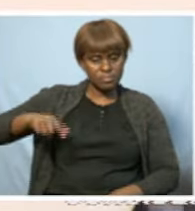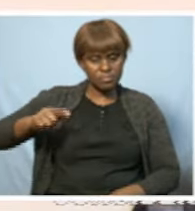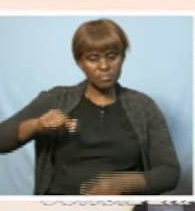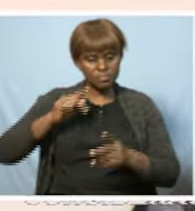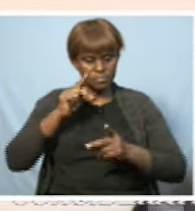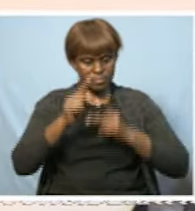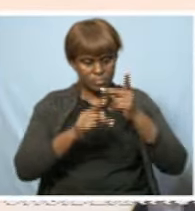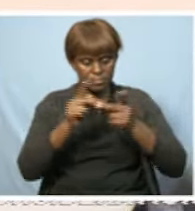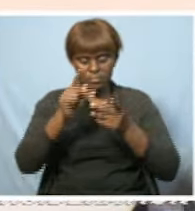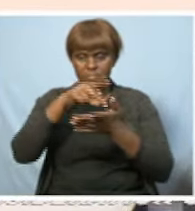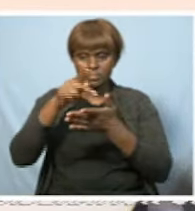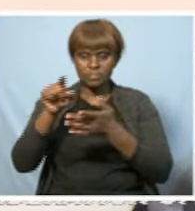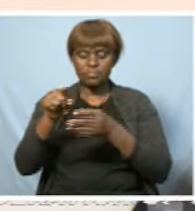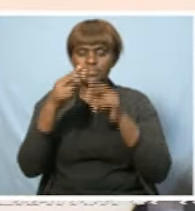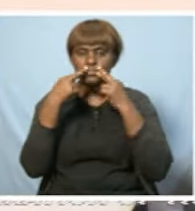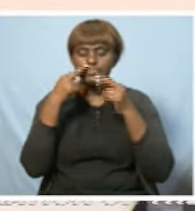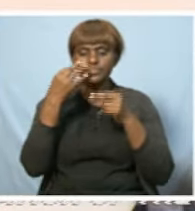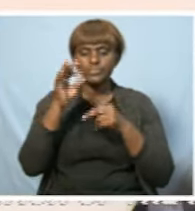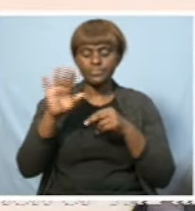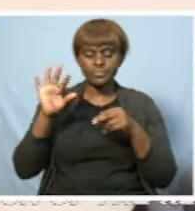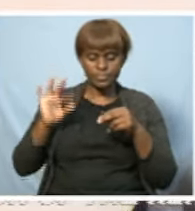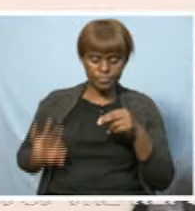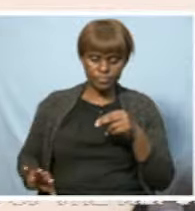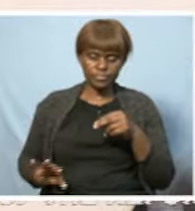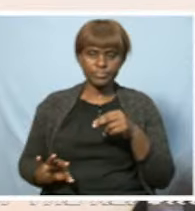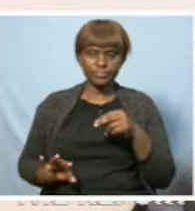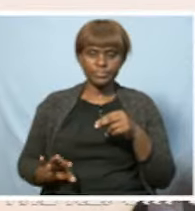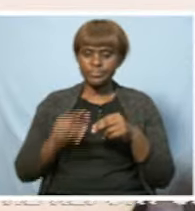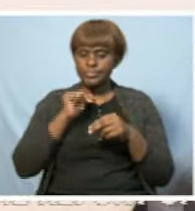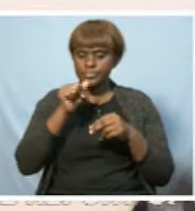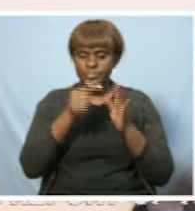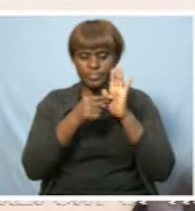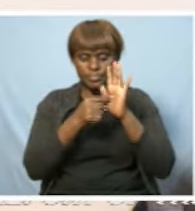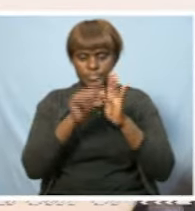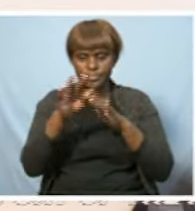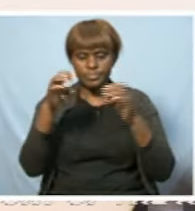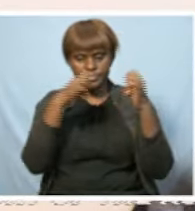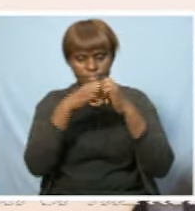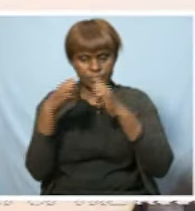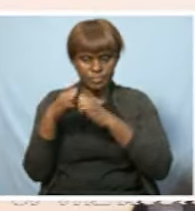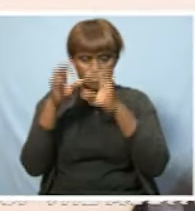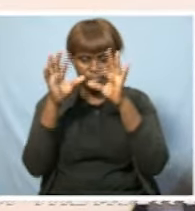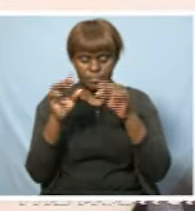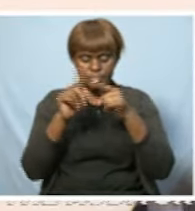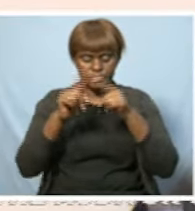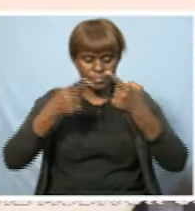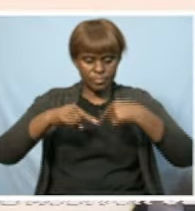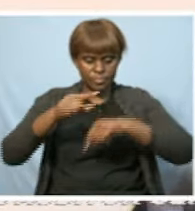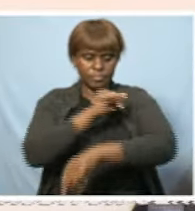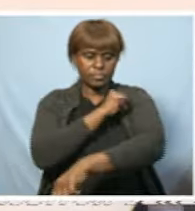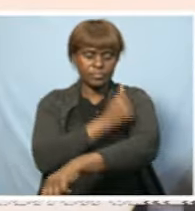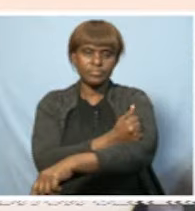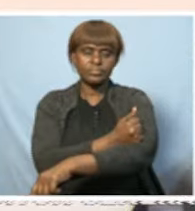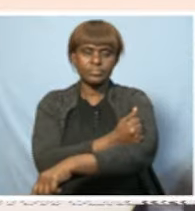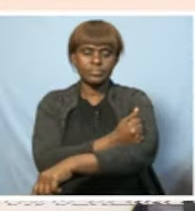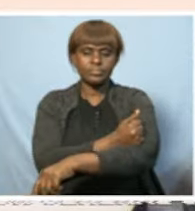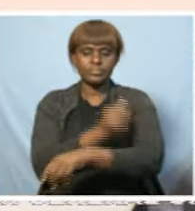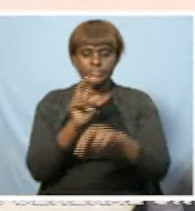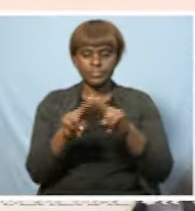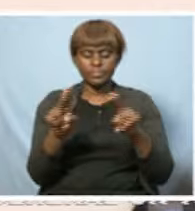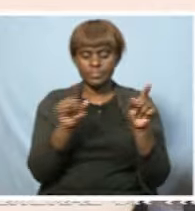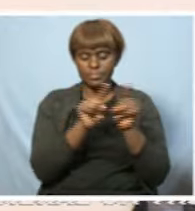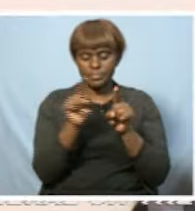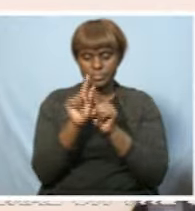the payment was as a result of beneficiaries not availing bank accounts to the local authority. Chair also did